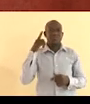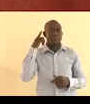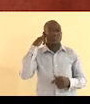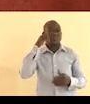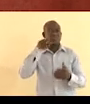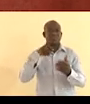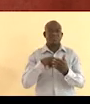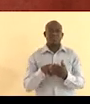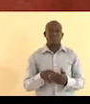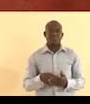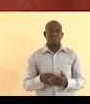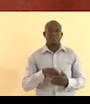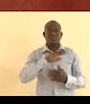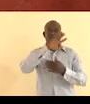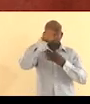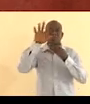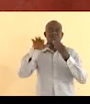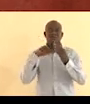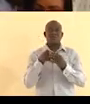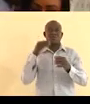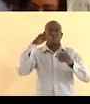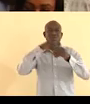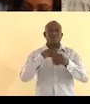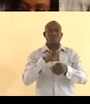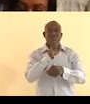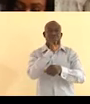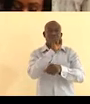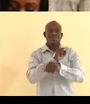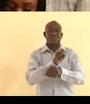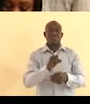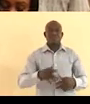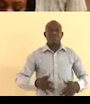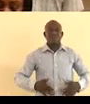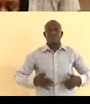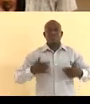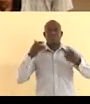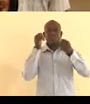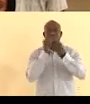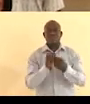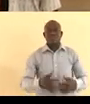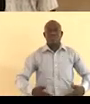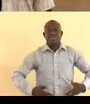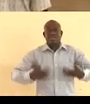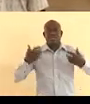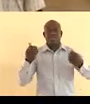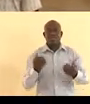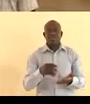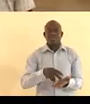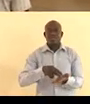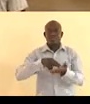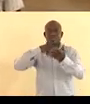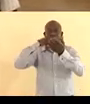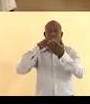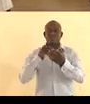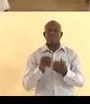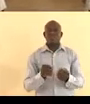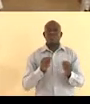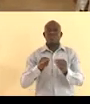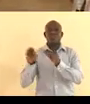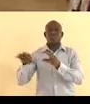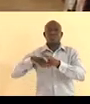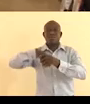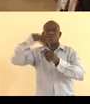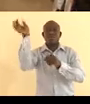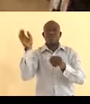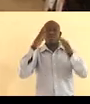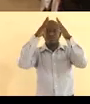When they heard this, all in the synagogue were filled with wrath, and they rose up and